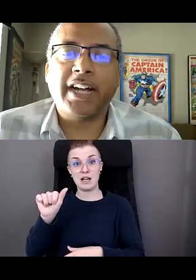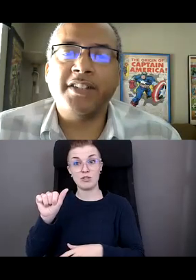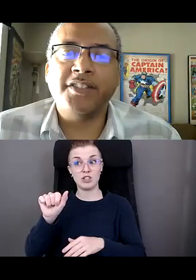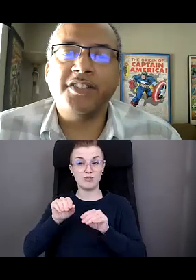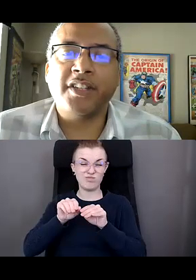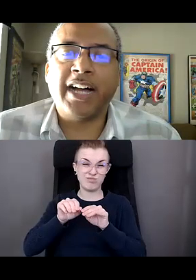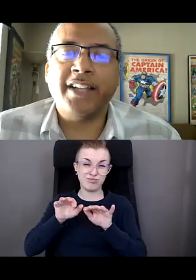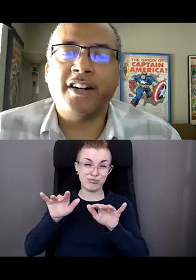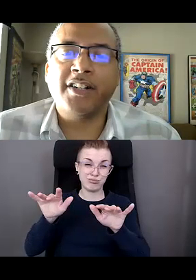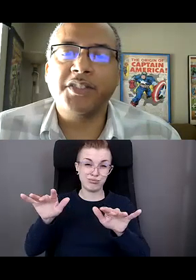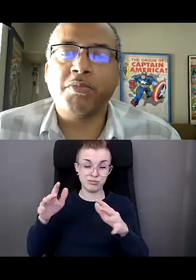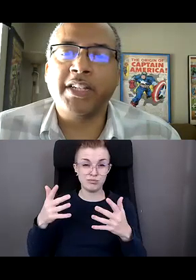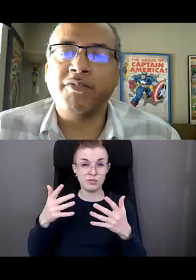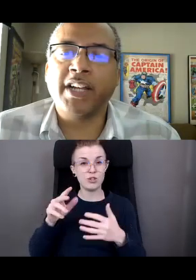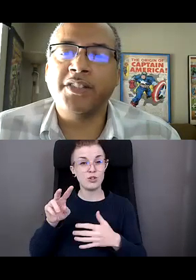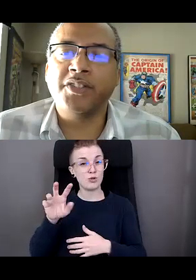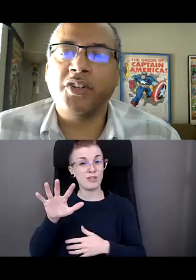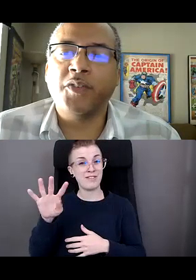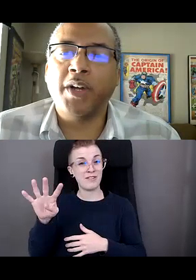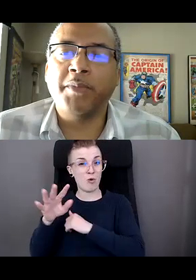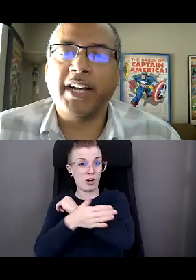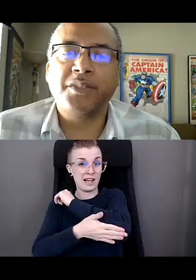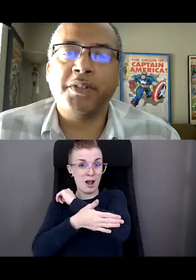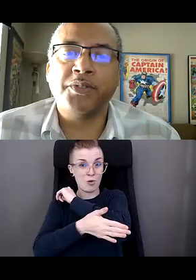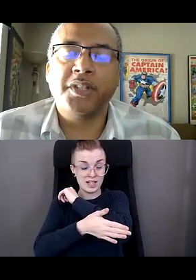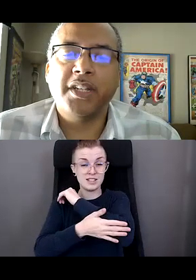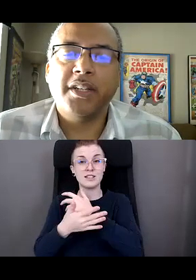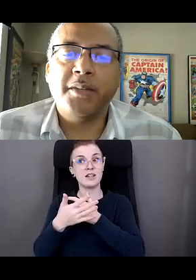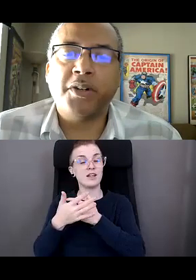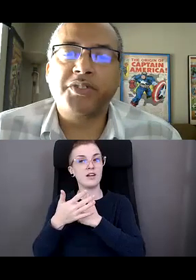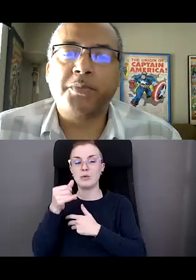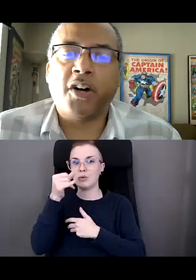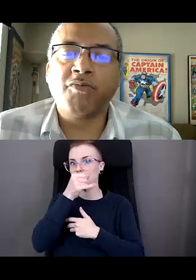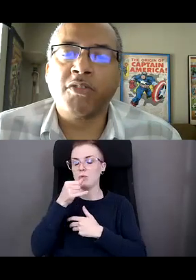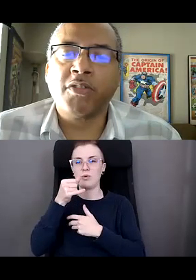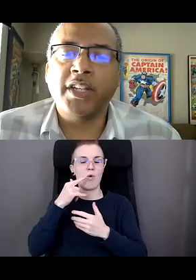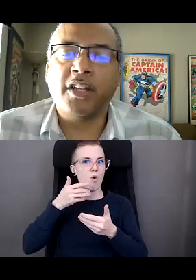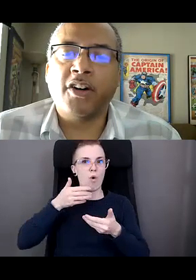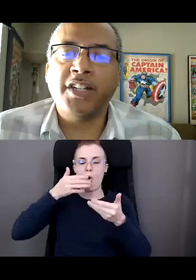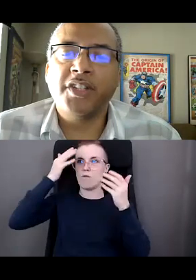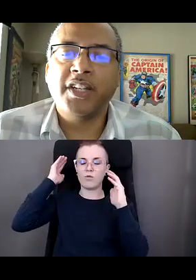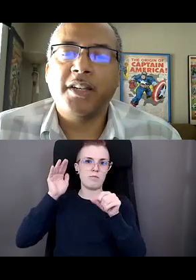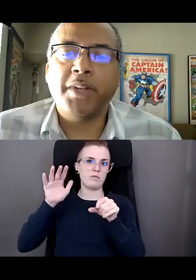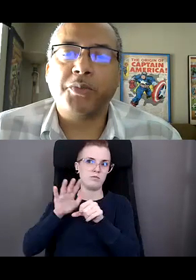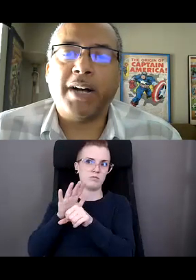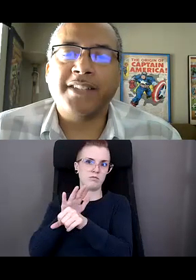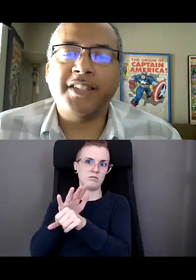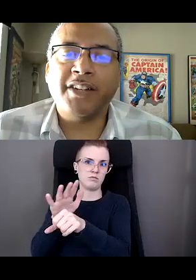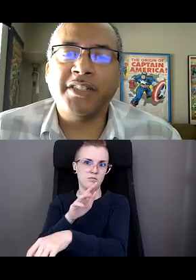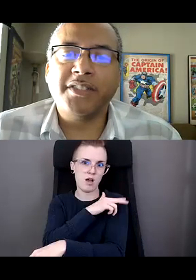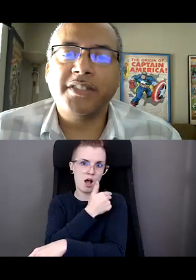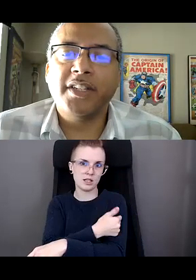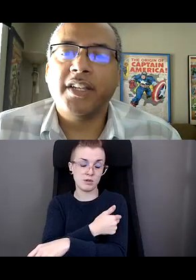254 counties in July and August, breaking records and overwhelming hospitals in both small, rural, and large